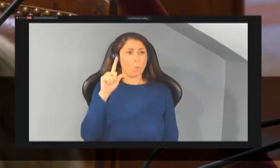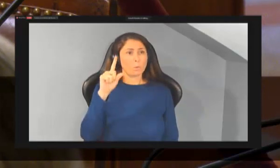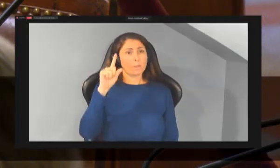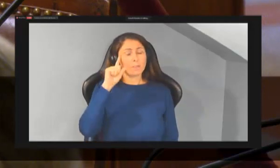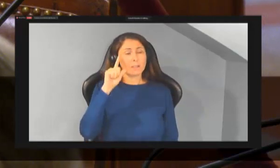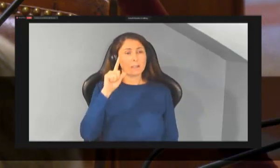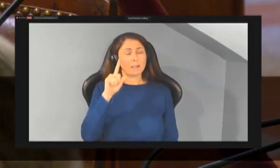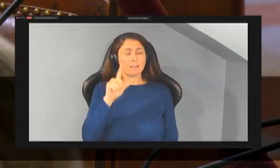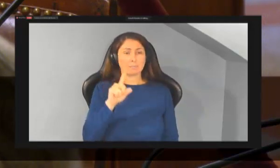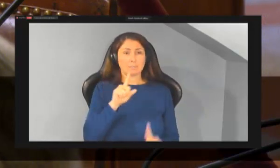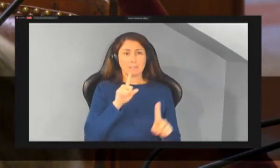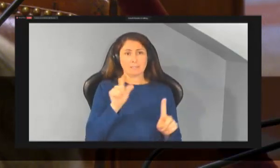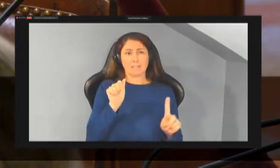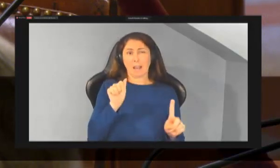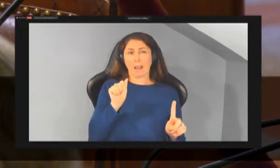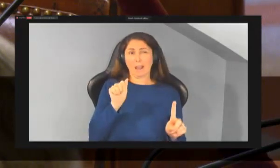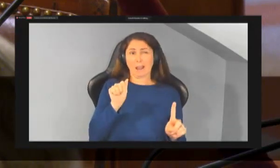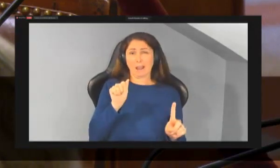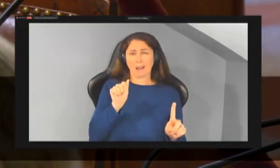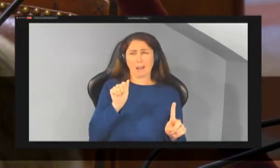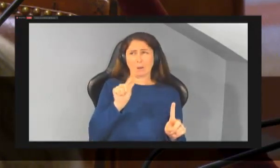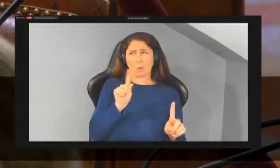a question of, you know,